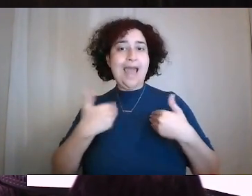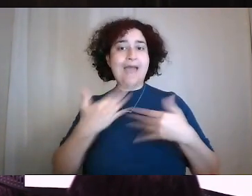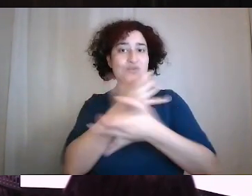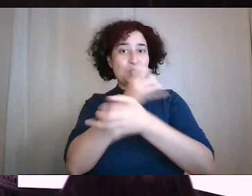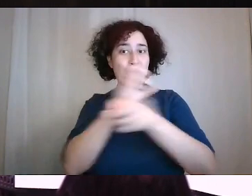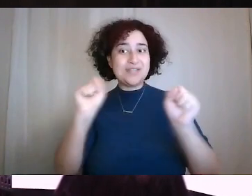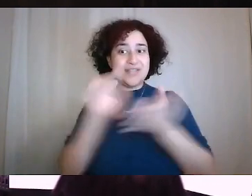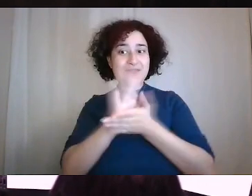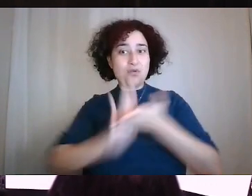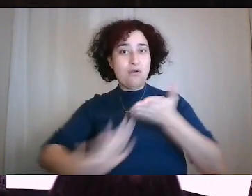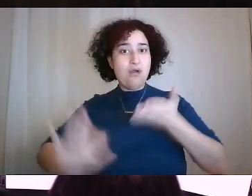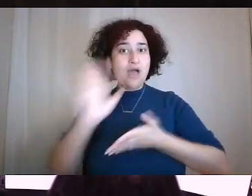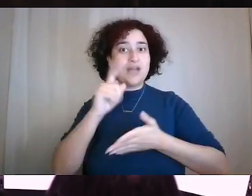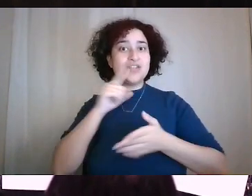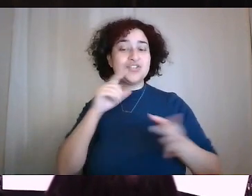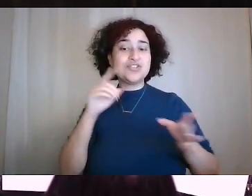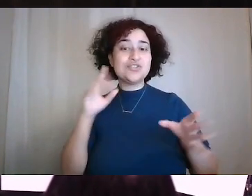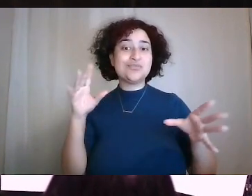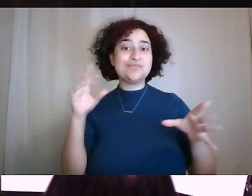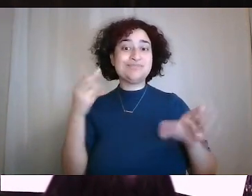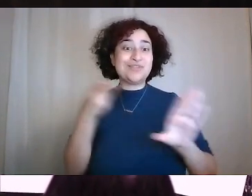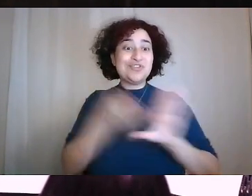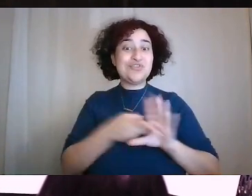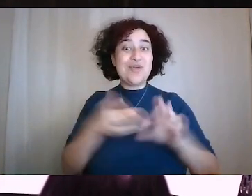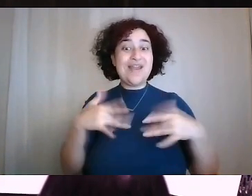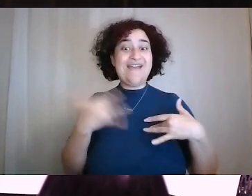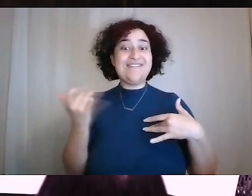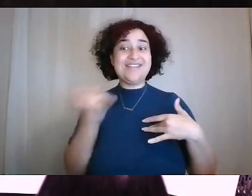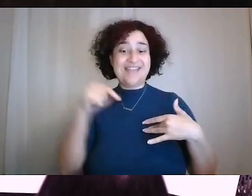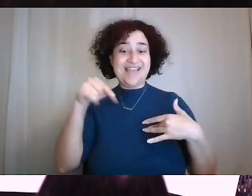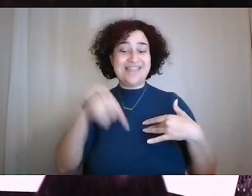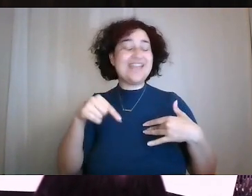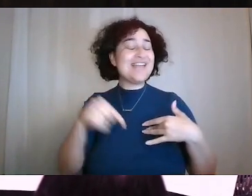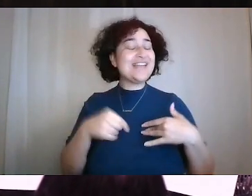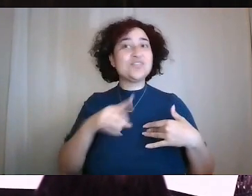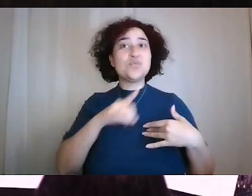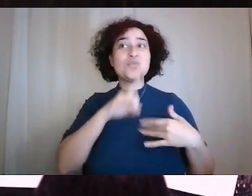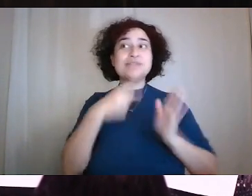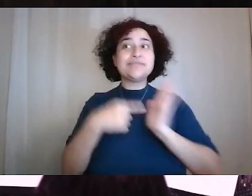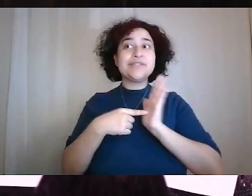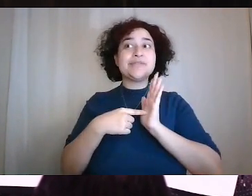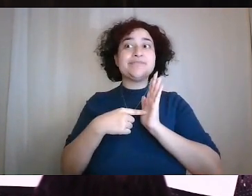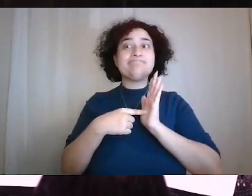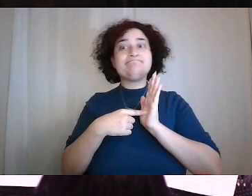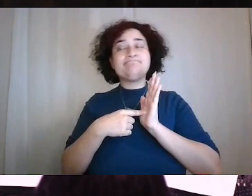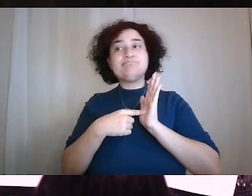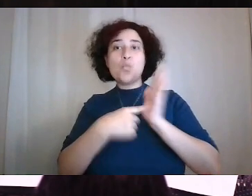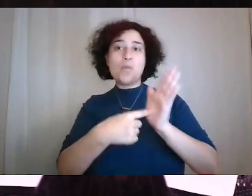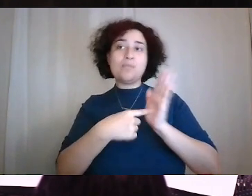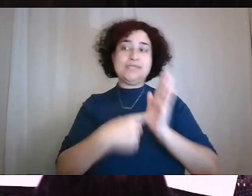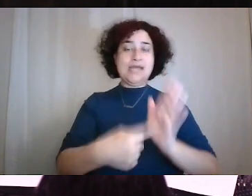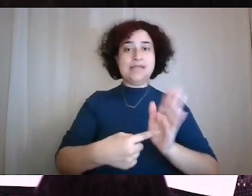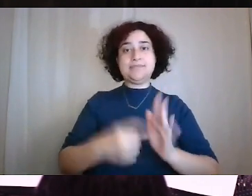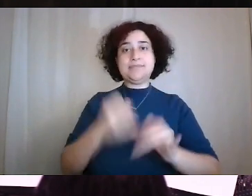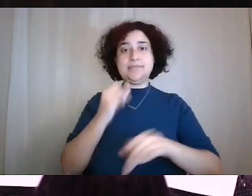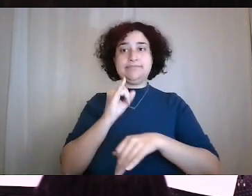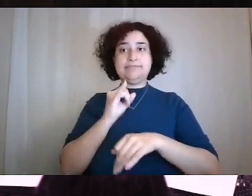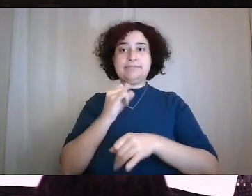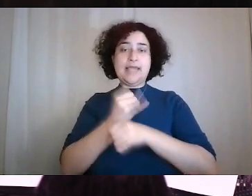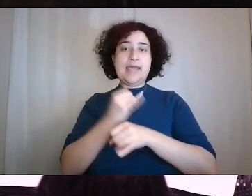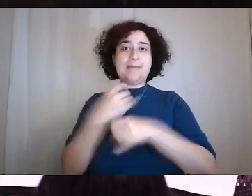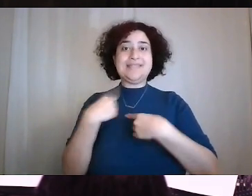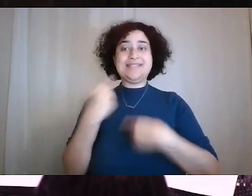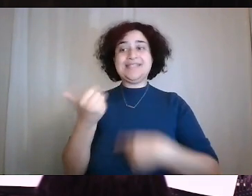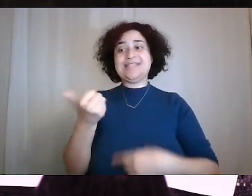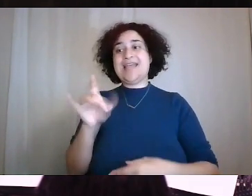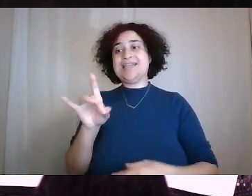for events like this once in a while, to really, on behalf of the institution and our history since 1880 through the present and our